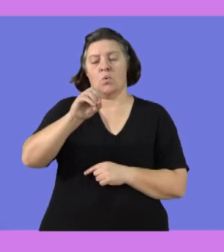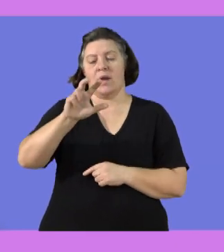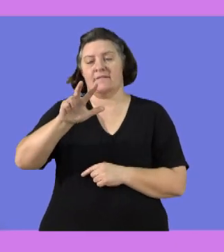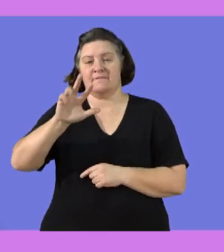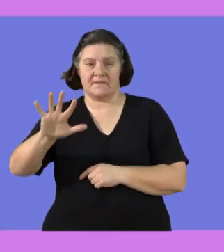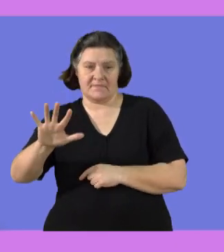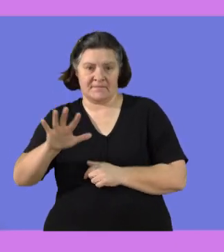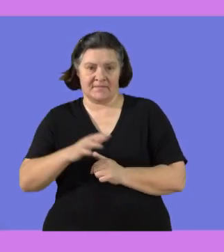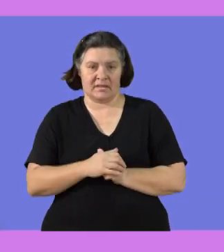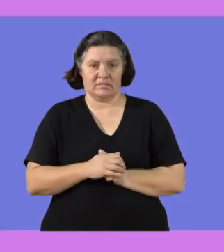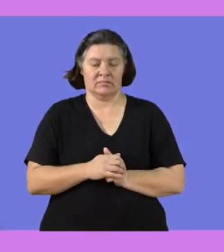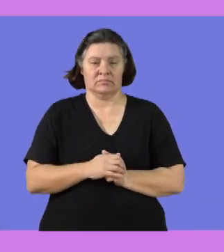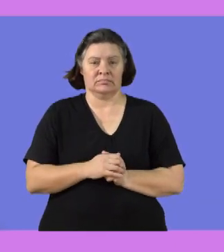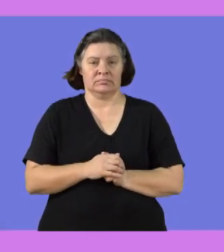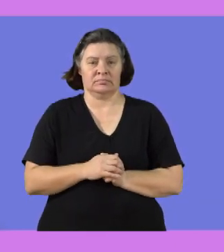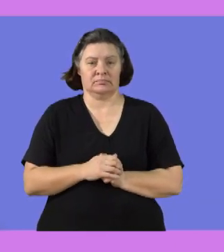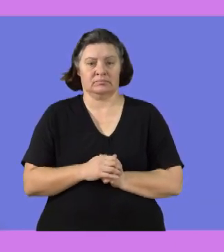6, multiplied by